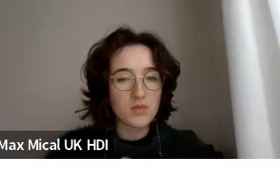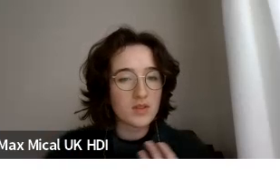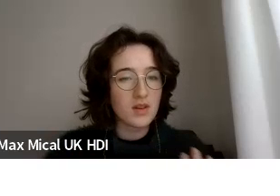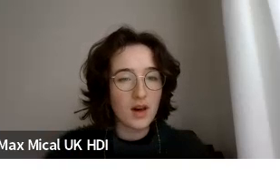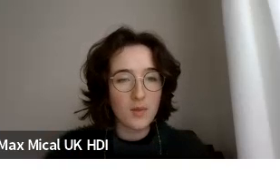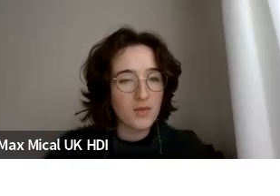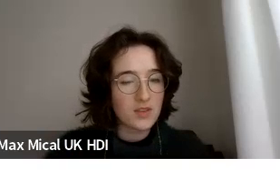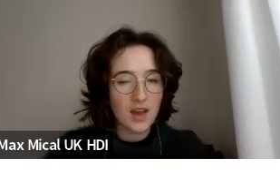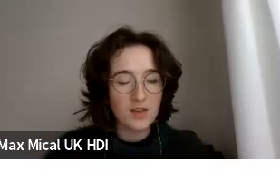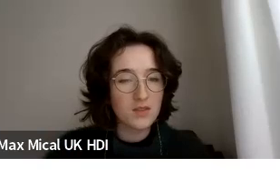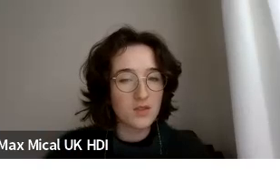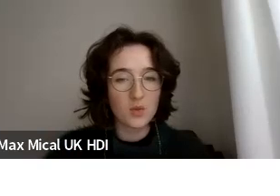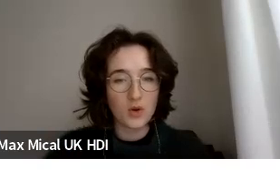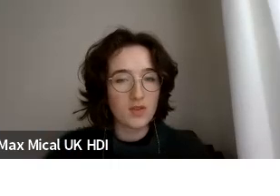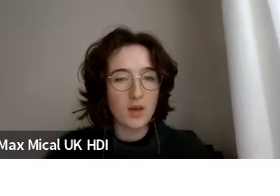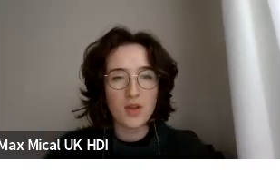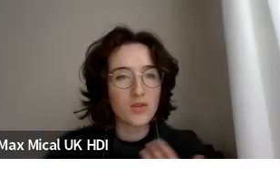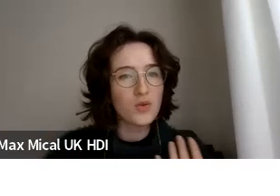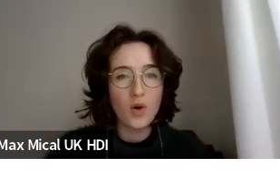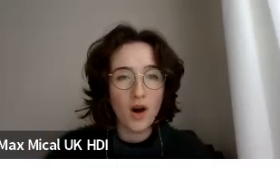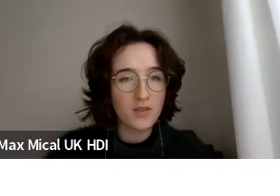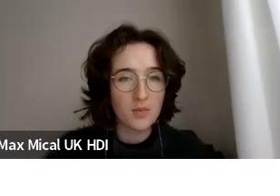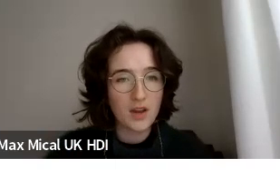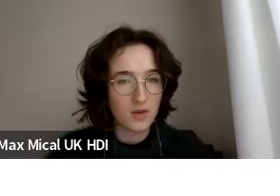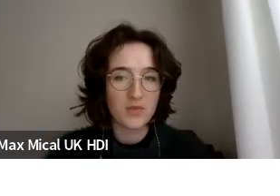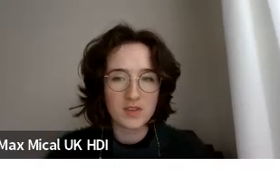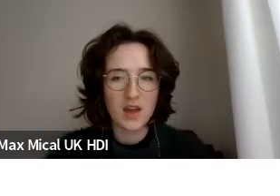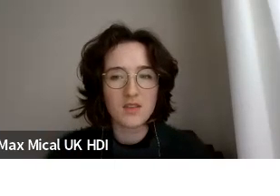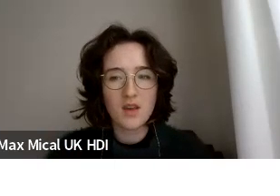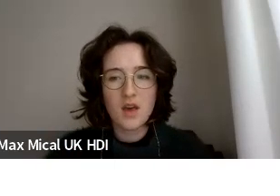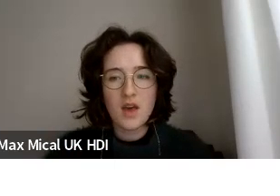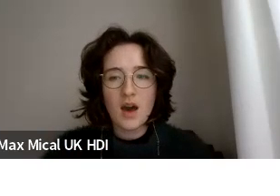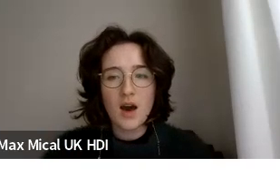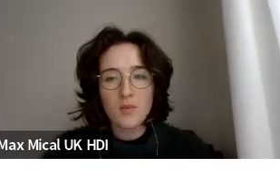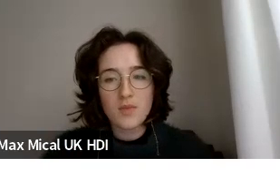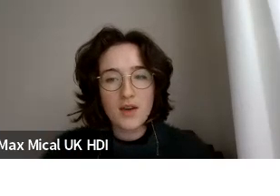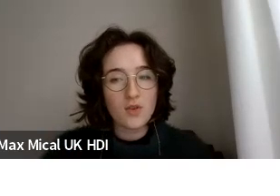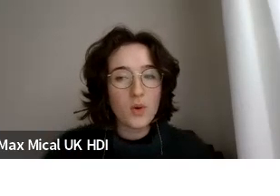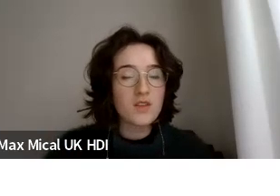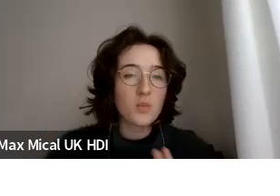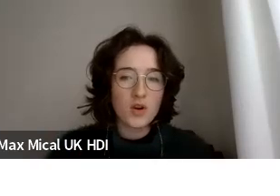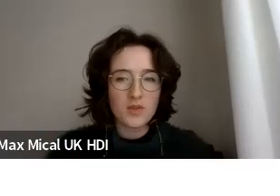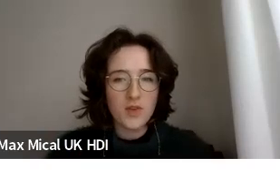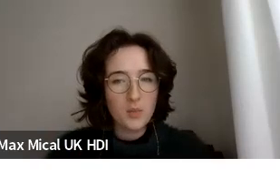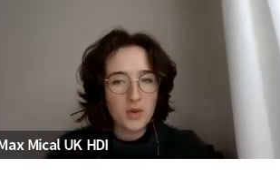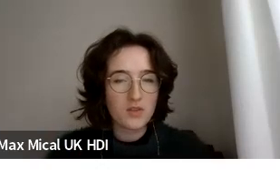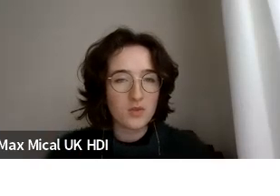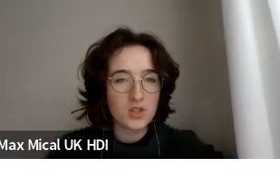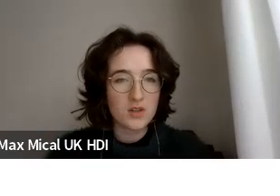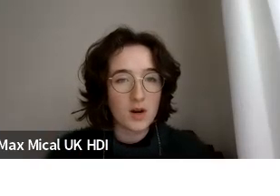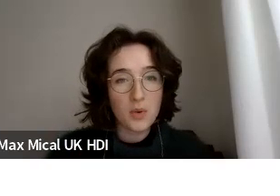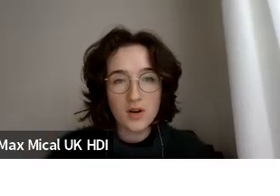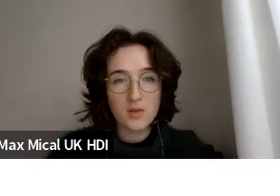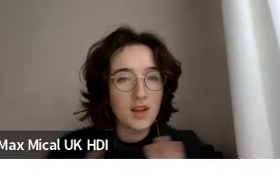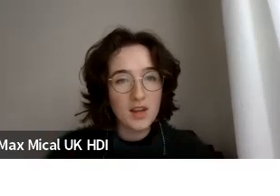from emphasize to prototype, and you go often back to emphasize. After all, what is the point of developing a